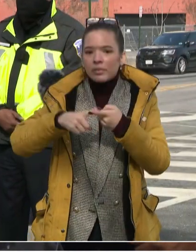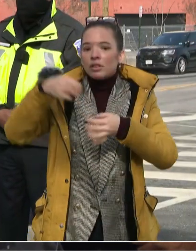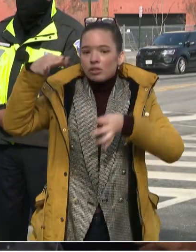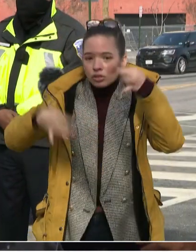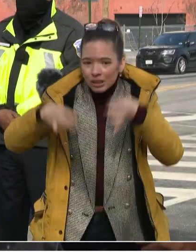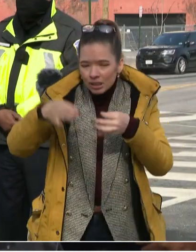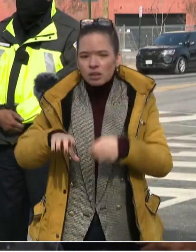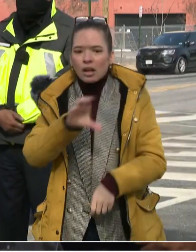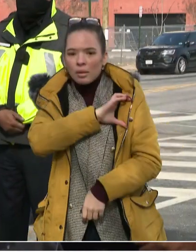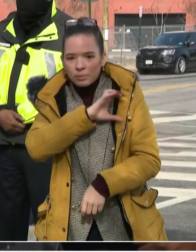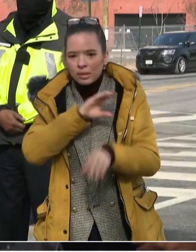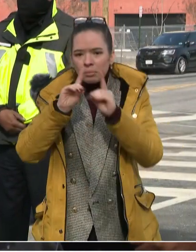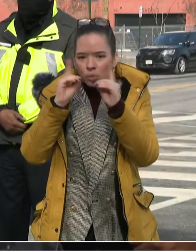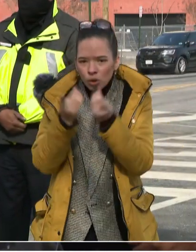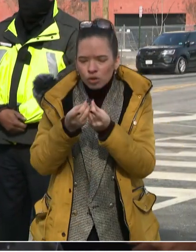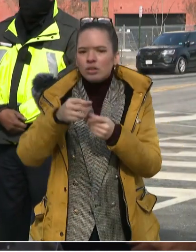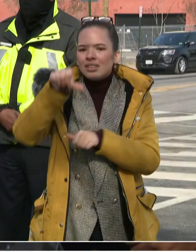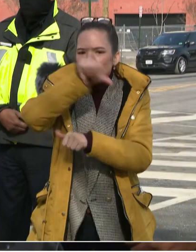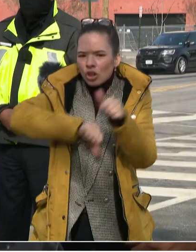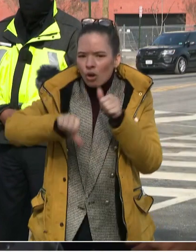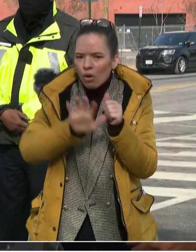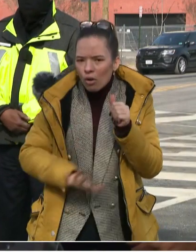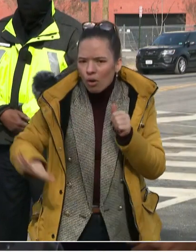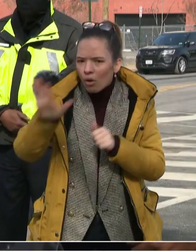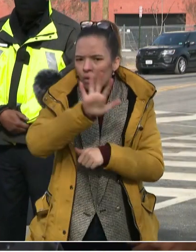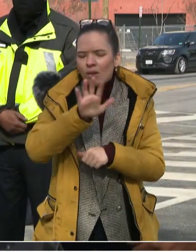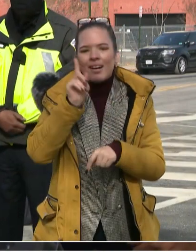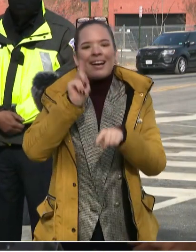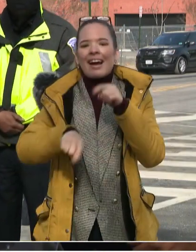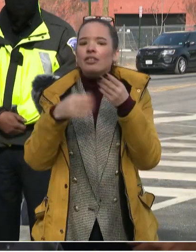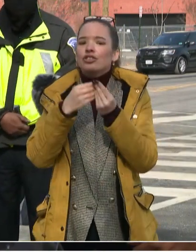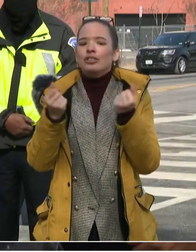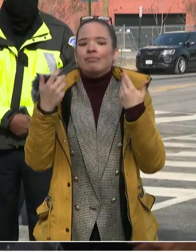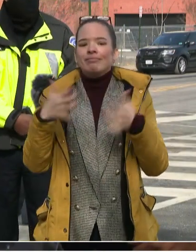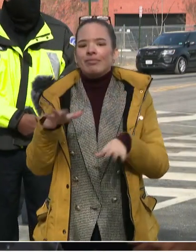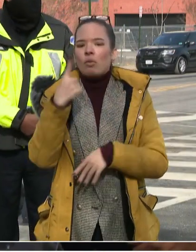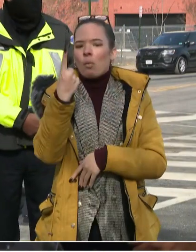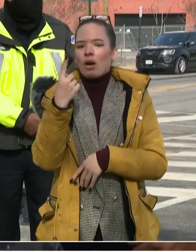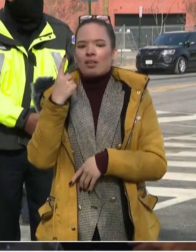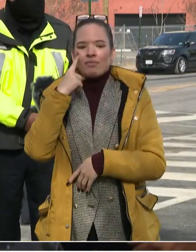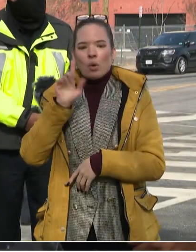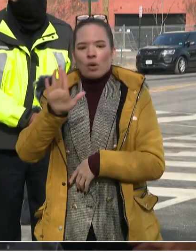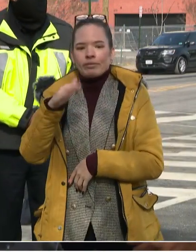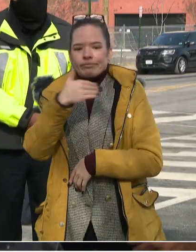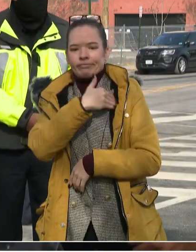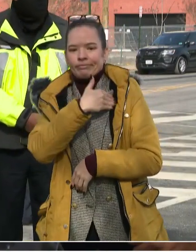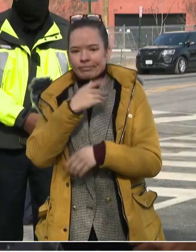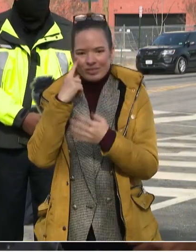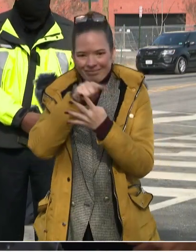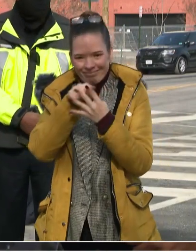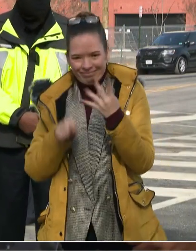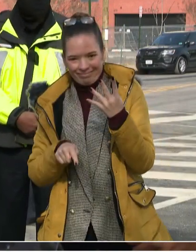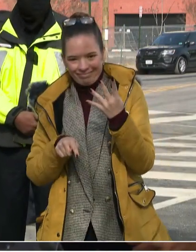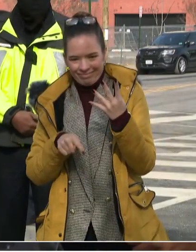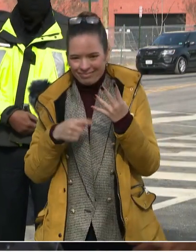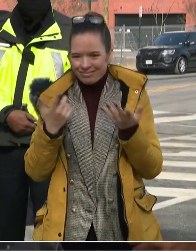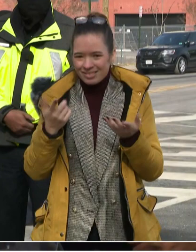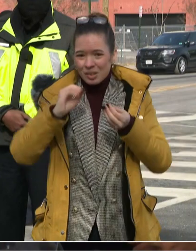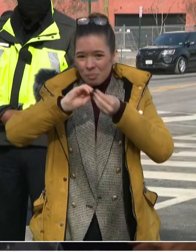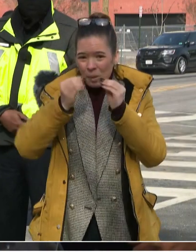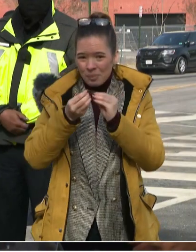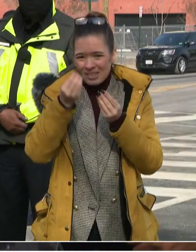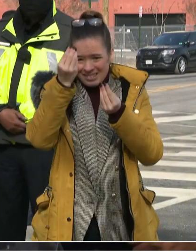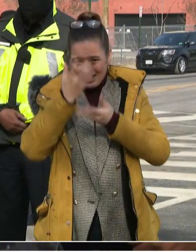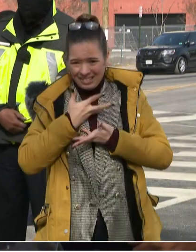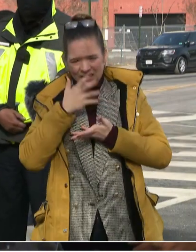we cannot hope to solve this problem with these tools alone. What the numbers tell us is that our complex and